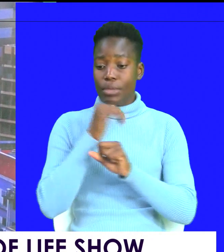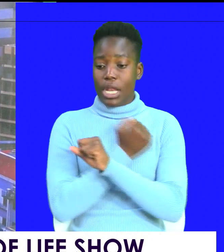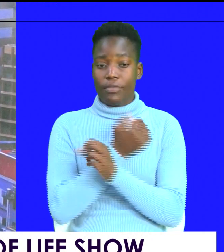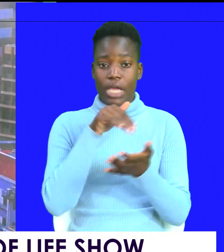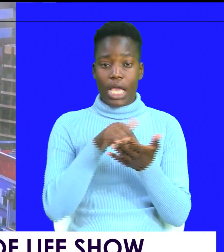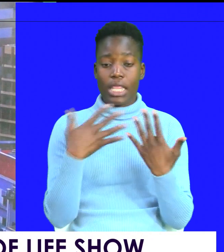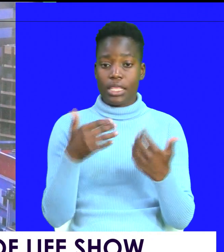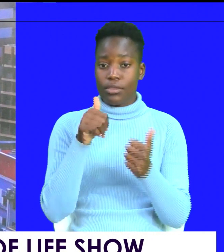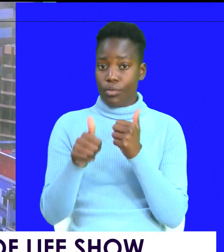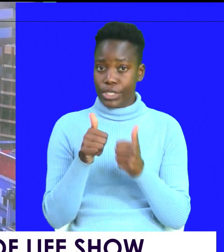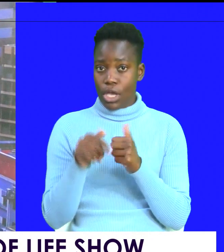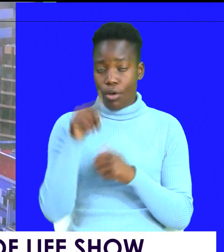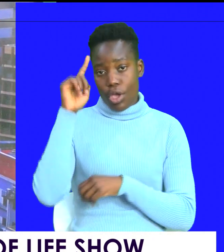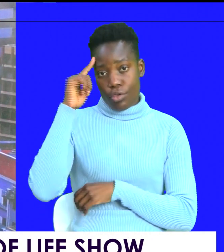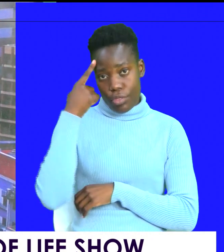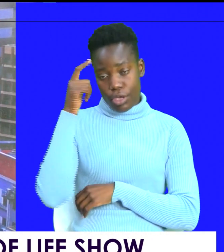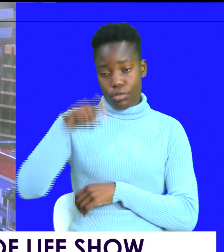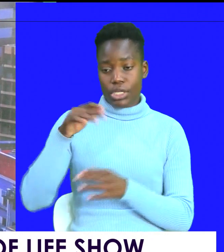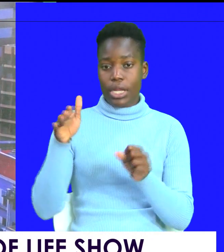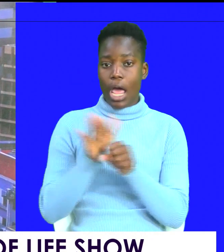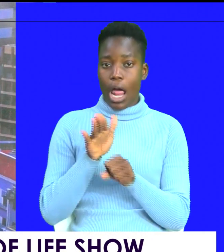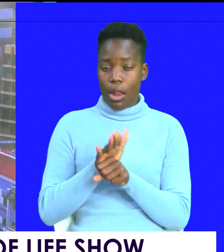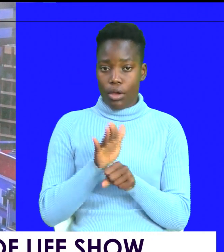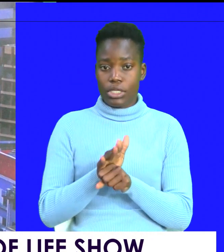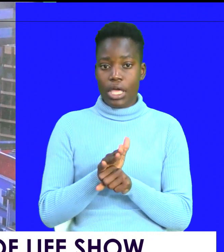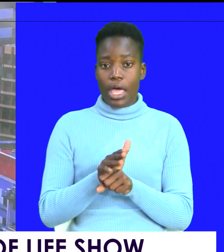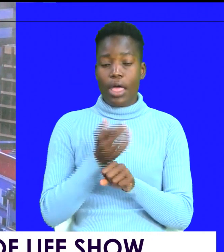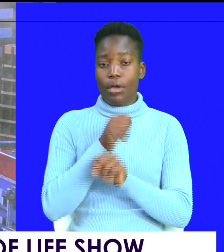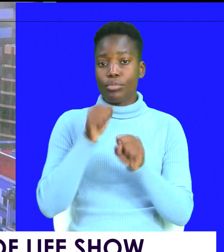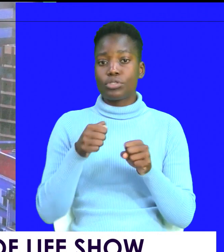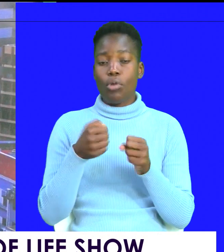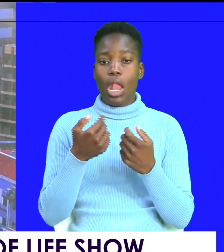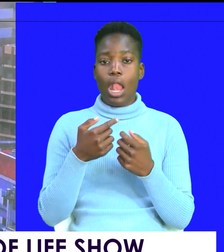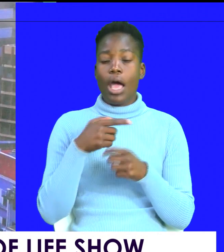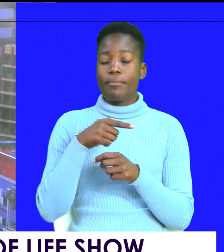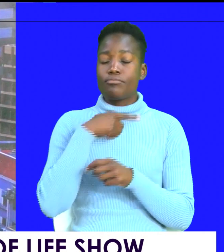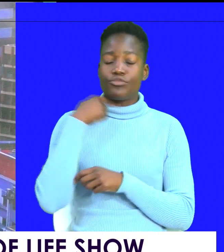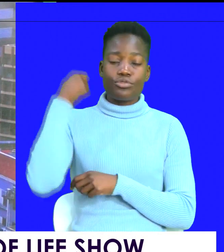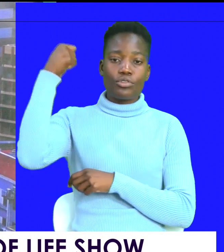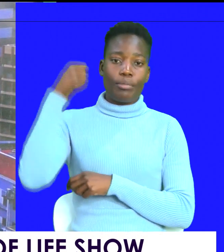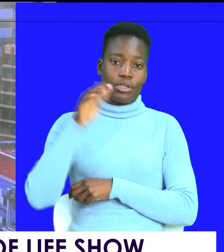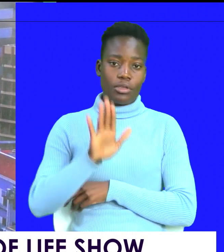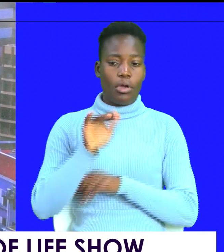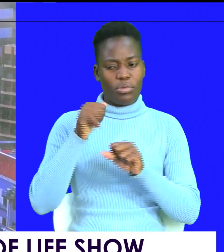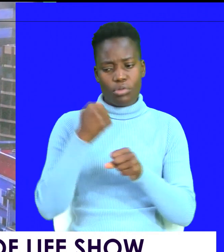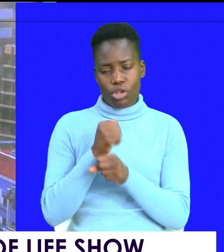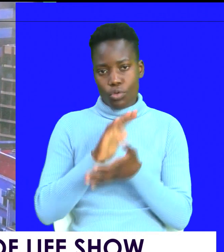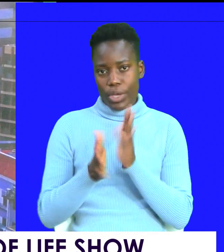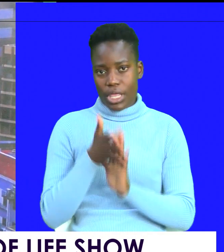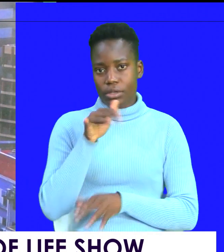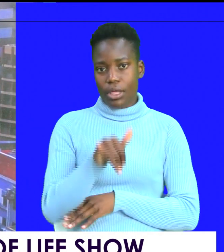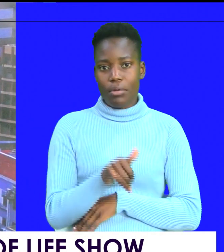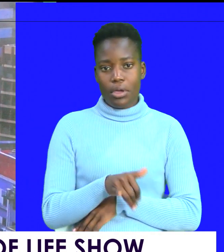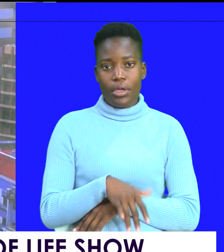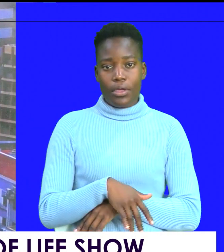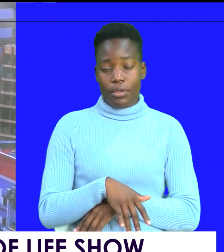thing that you need, you think you need so much that you can commit suicide about, you can do without it. You can do